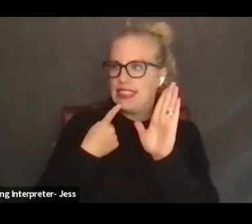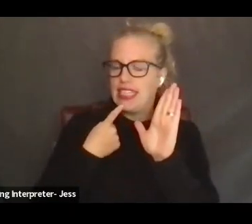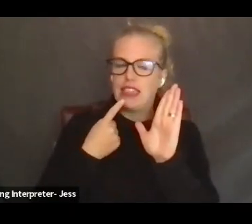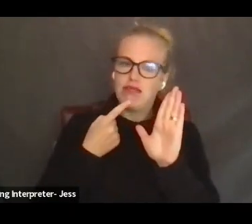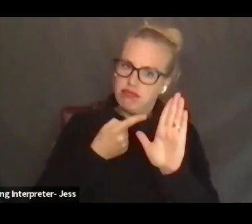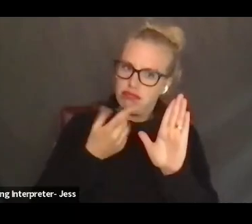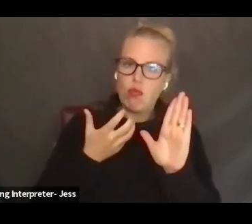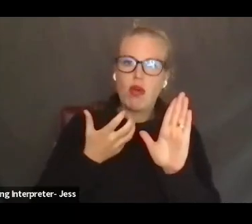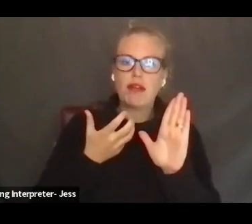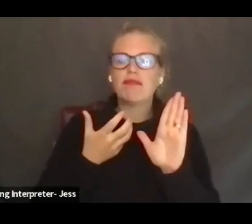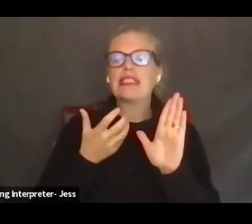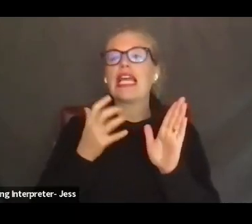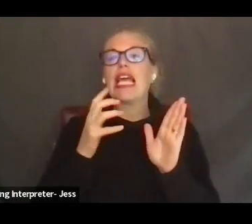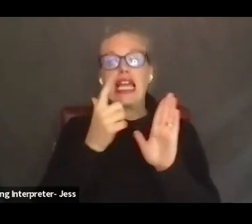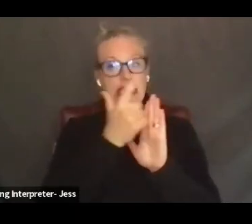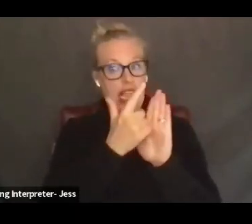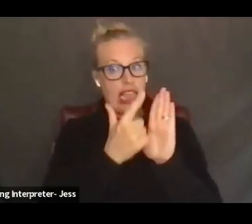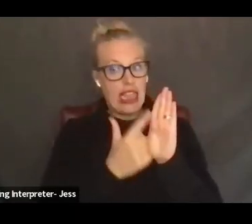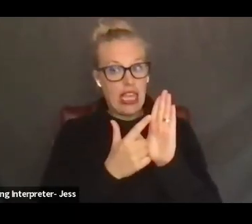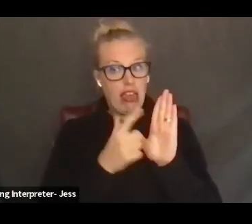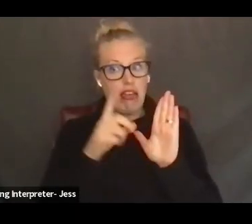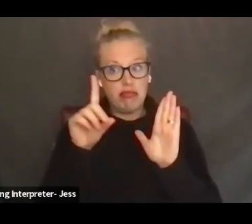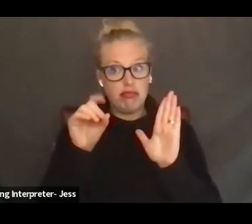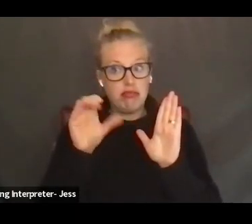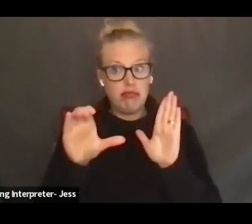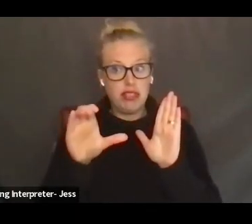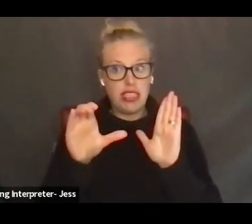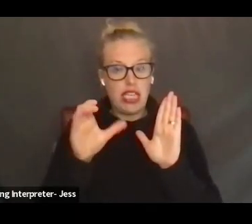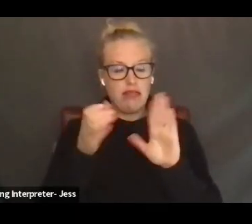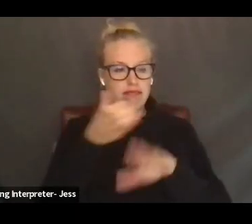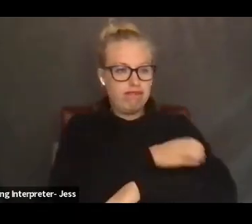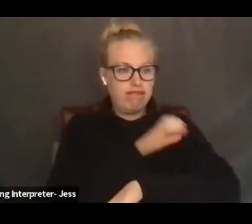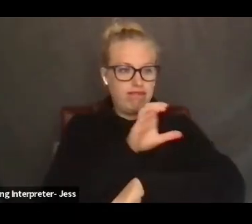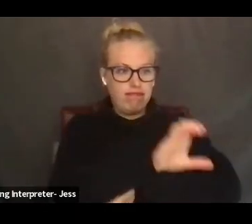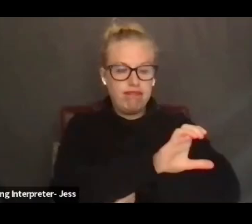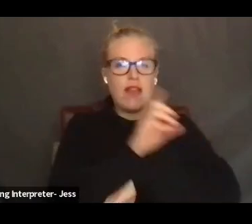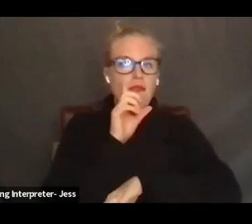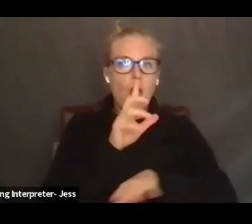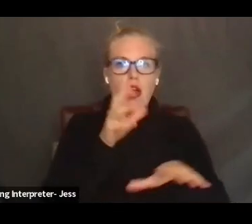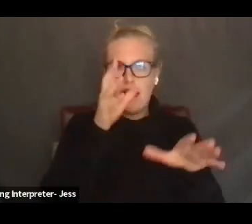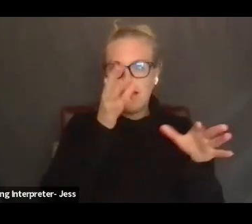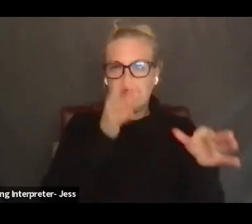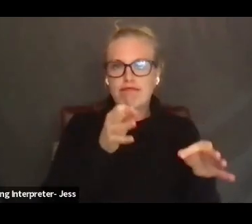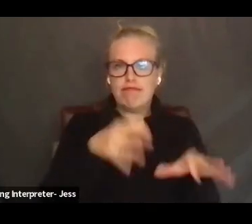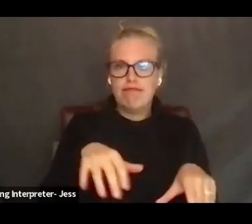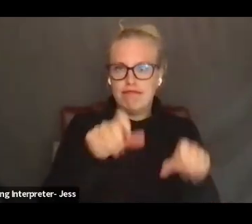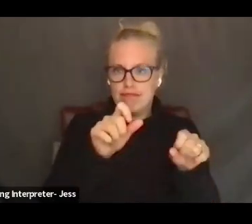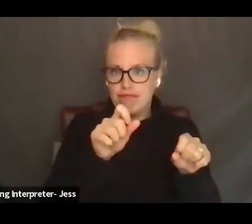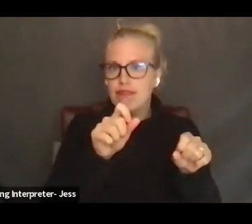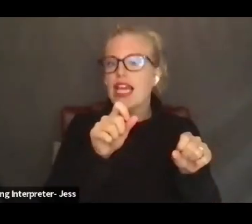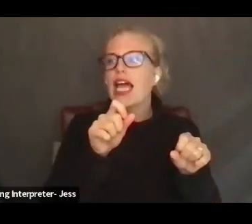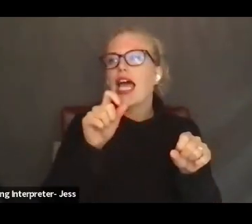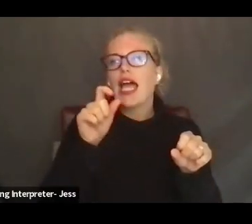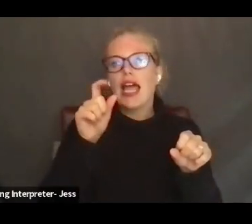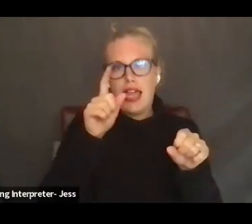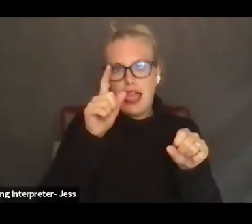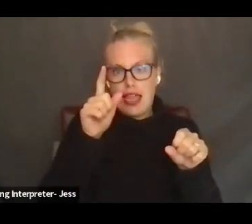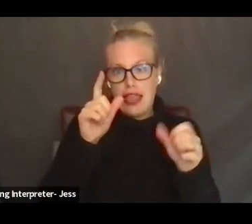legal document and gives legal authority to your agent. So your healthcare providers have to follow